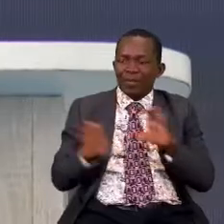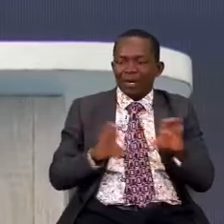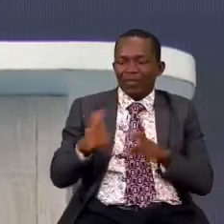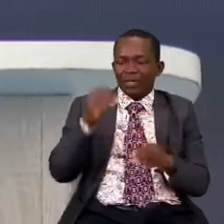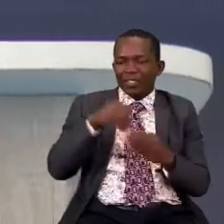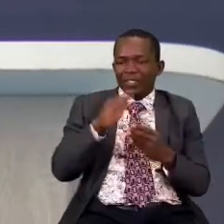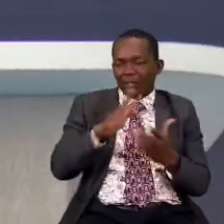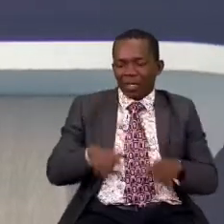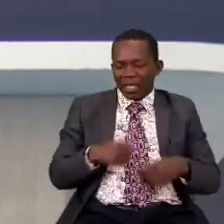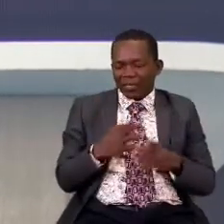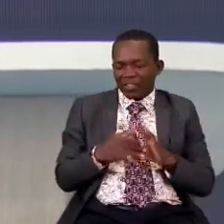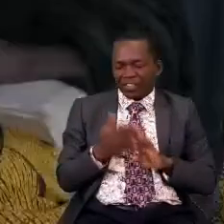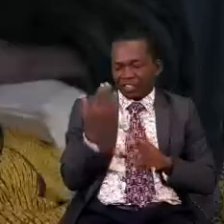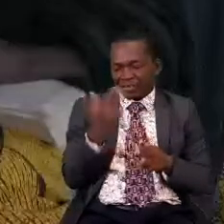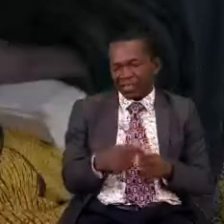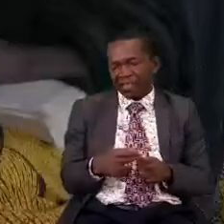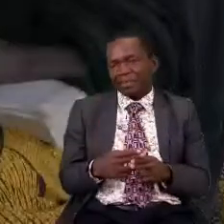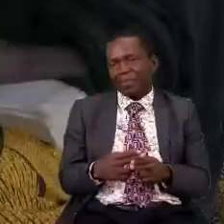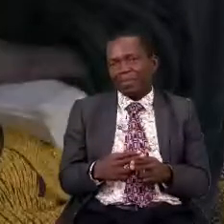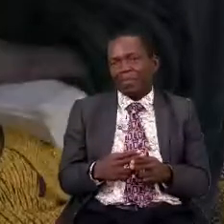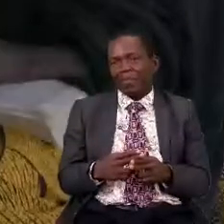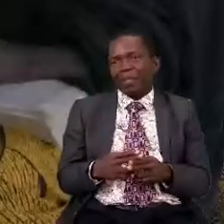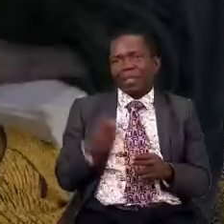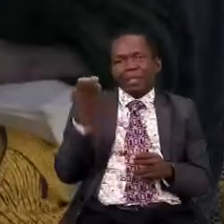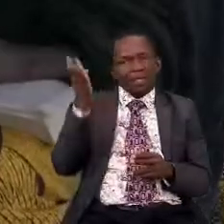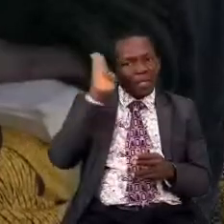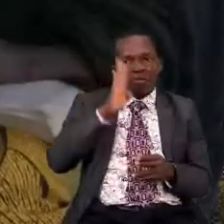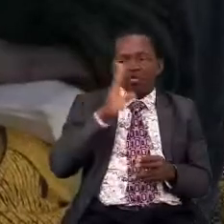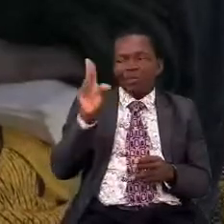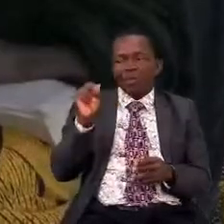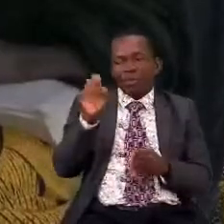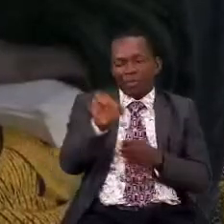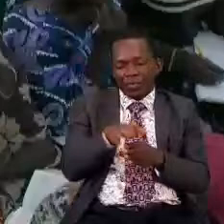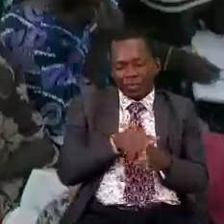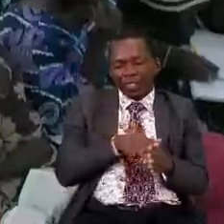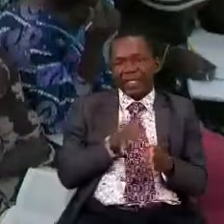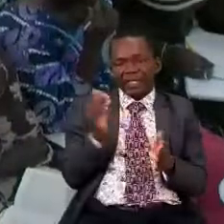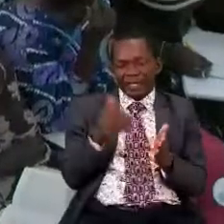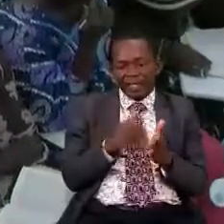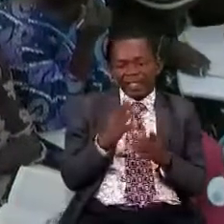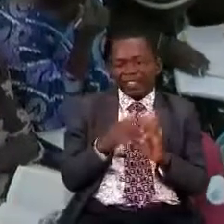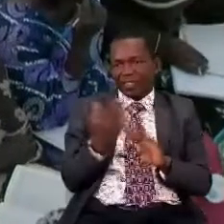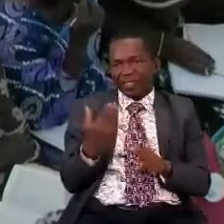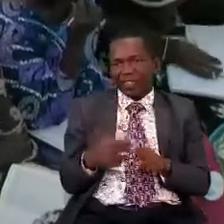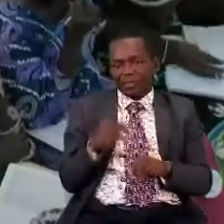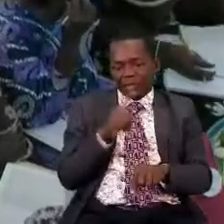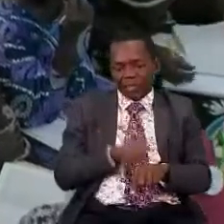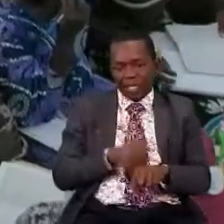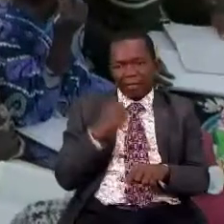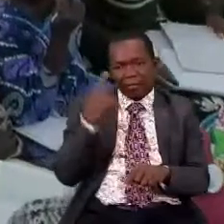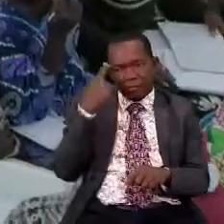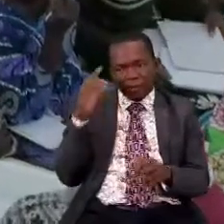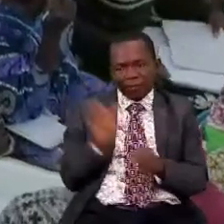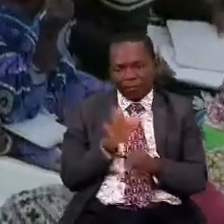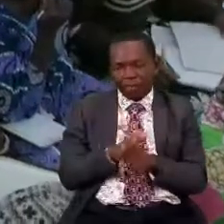of accomplishment has now come. The time of fulfillment has now come, and the Lord will perform and